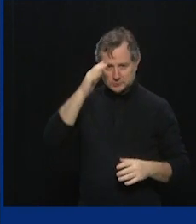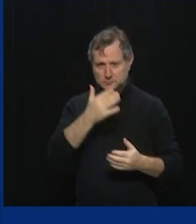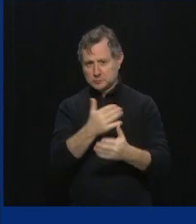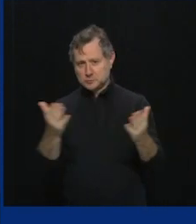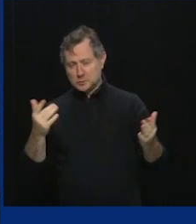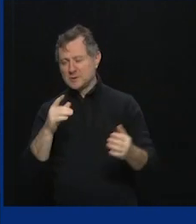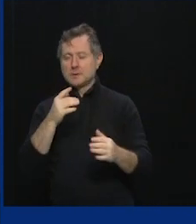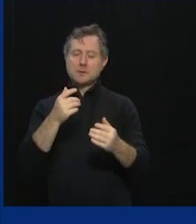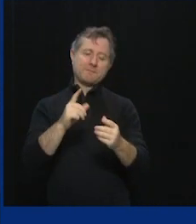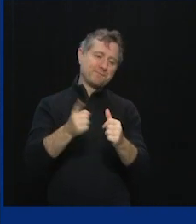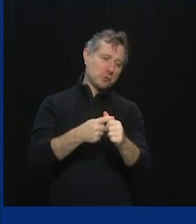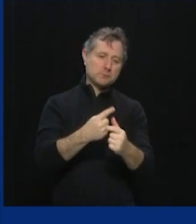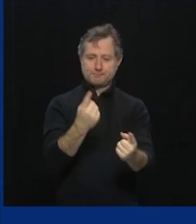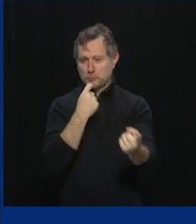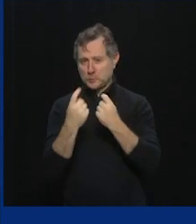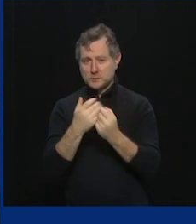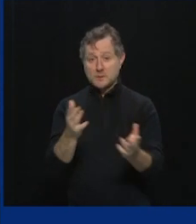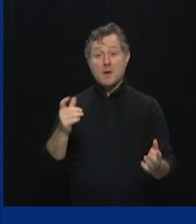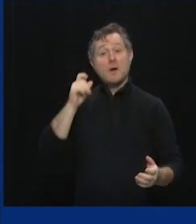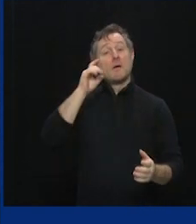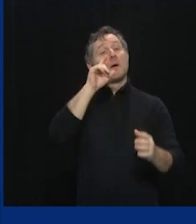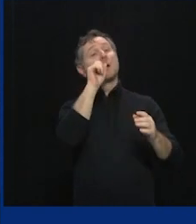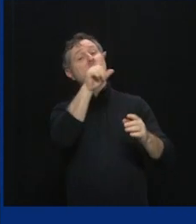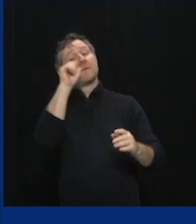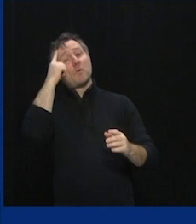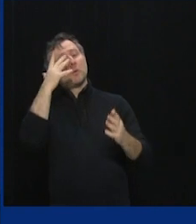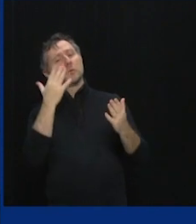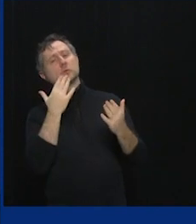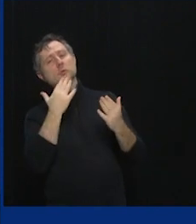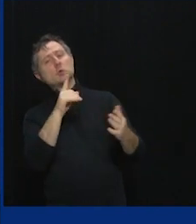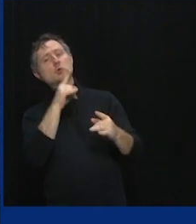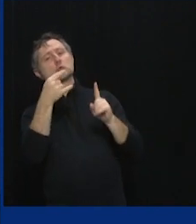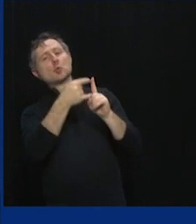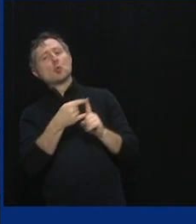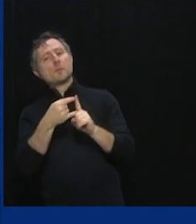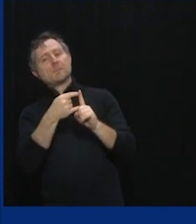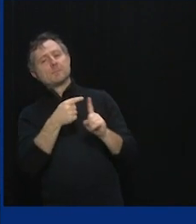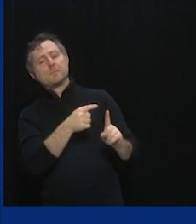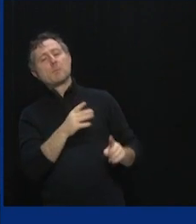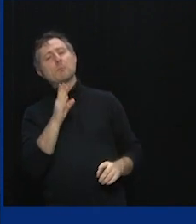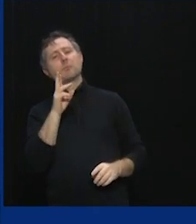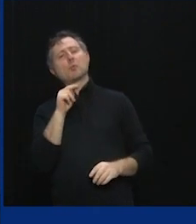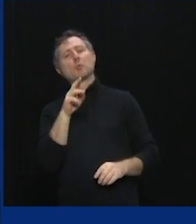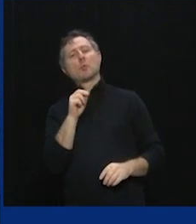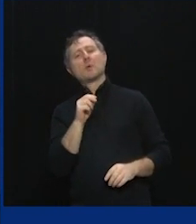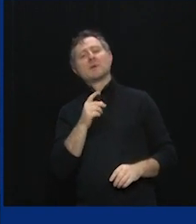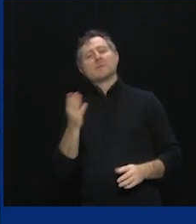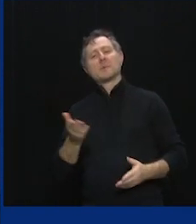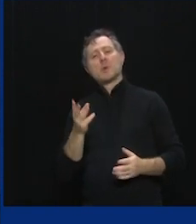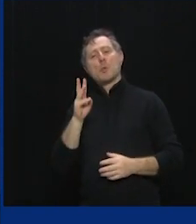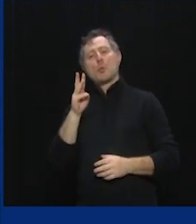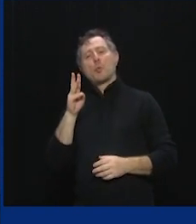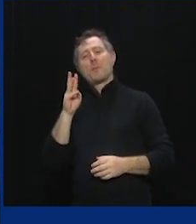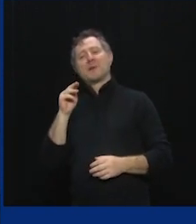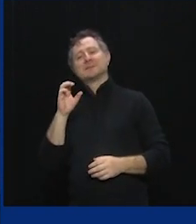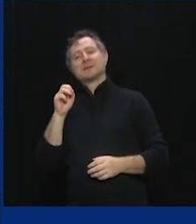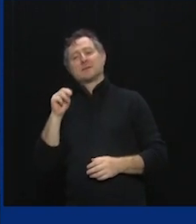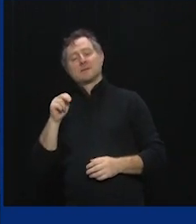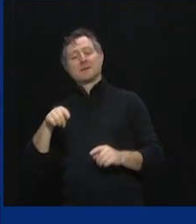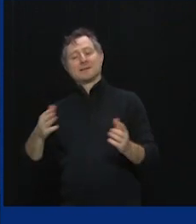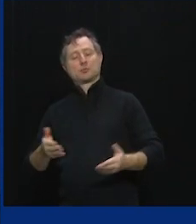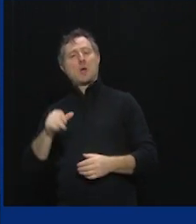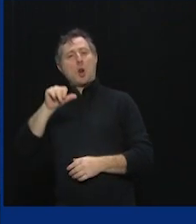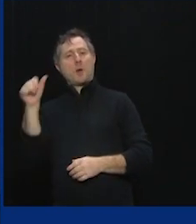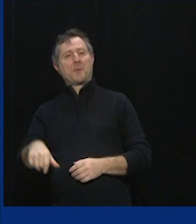very much, Governor. Your first warning comes from Juliana Bruno at WTEN in Albany. Juliana, your mic is open.